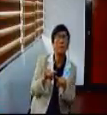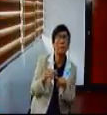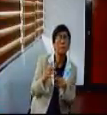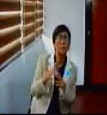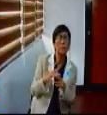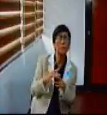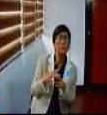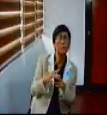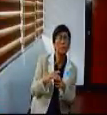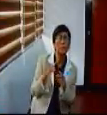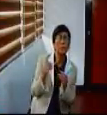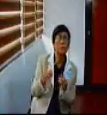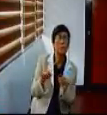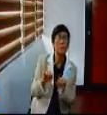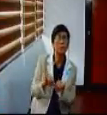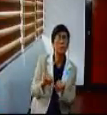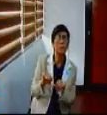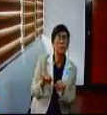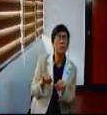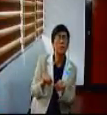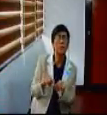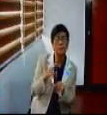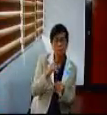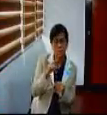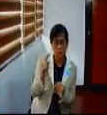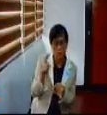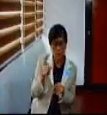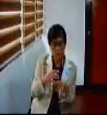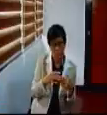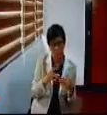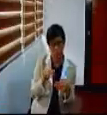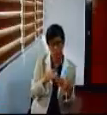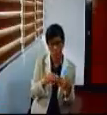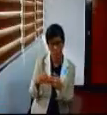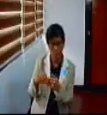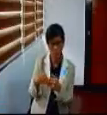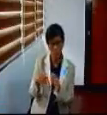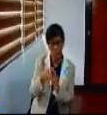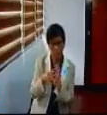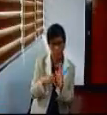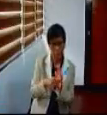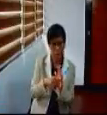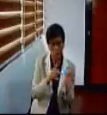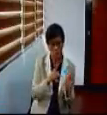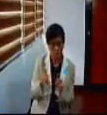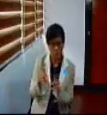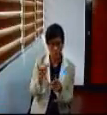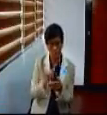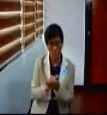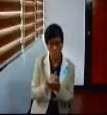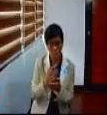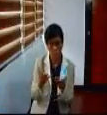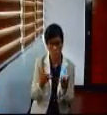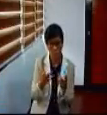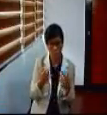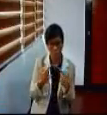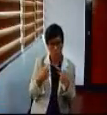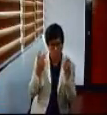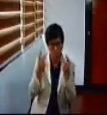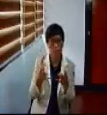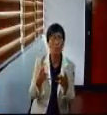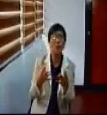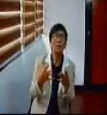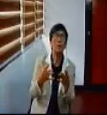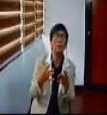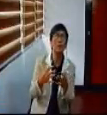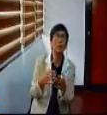of what the guiding principles propose. The guiding principles propose that where there is harm, there's got to be